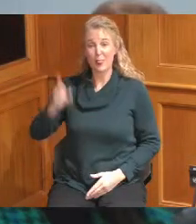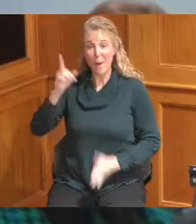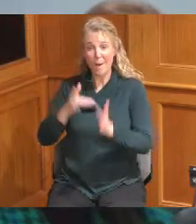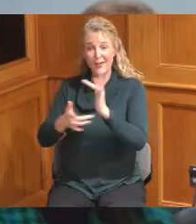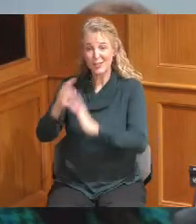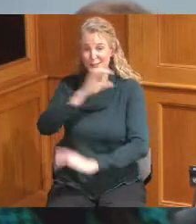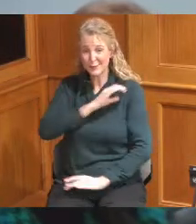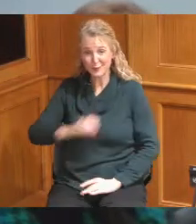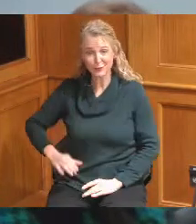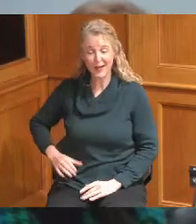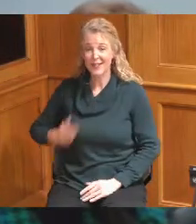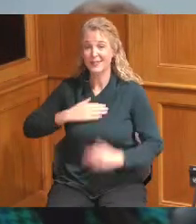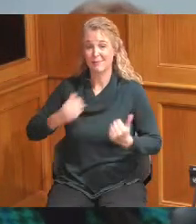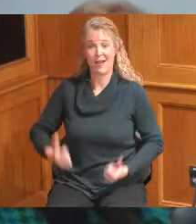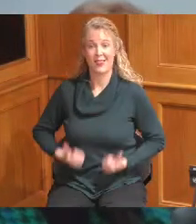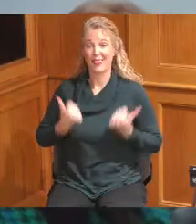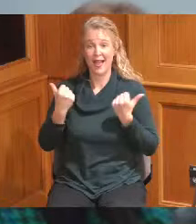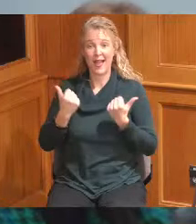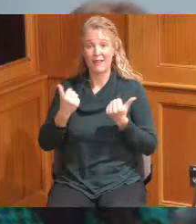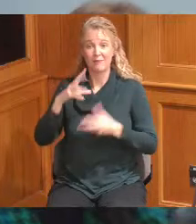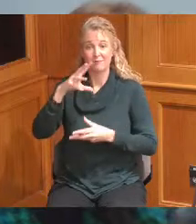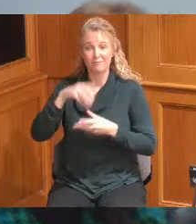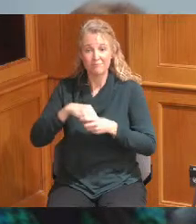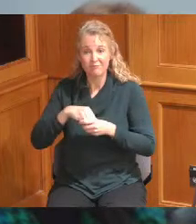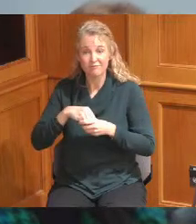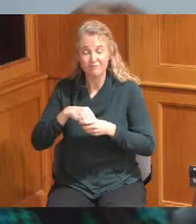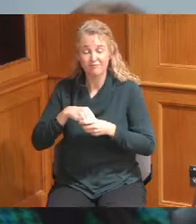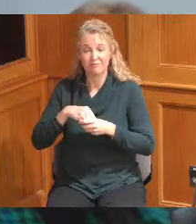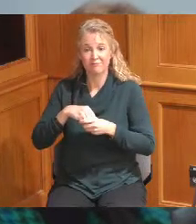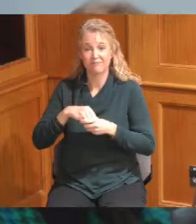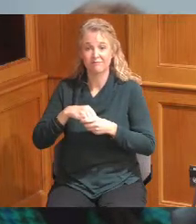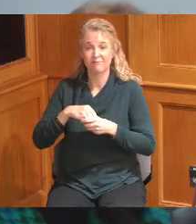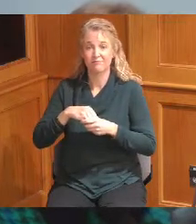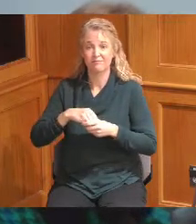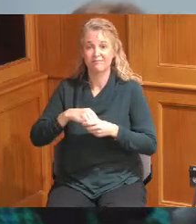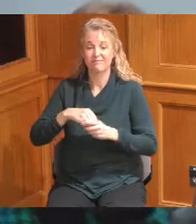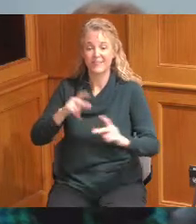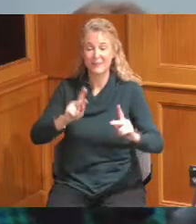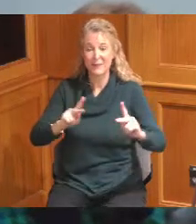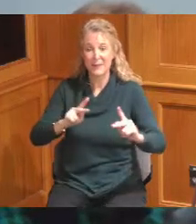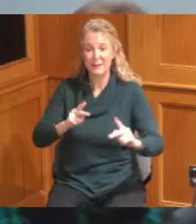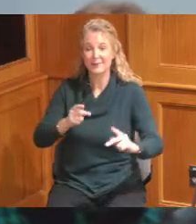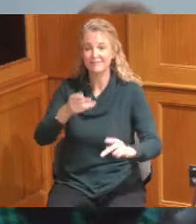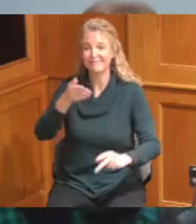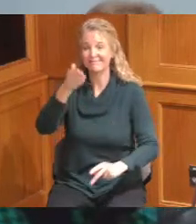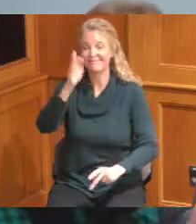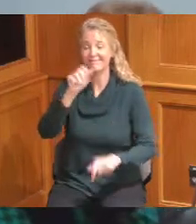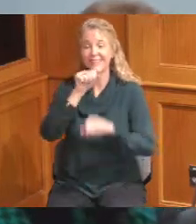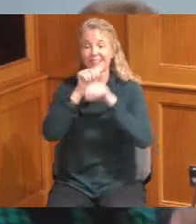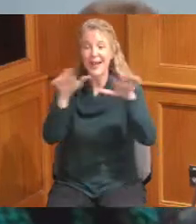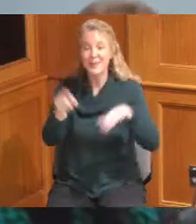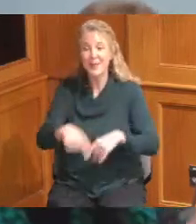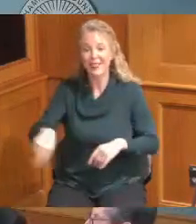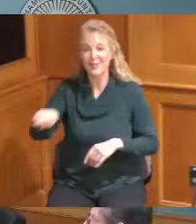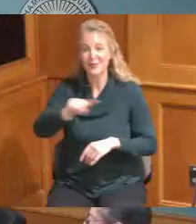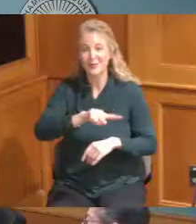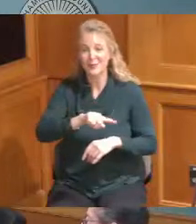my life is invested in investing in the lives of people. God bless you.